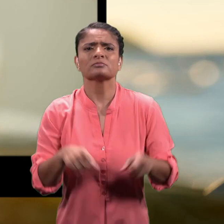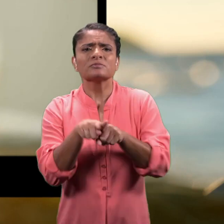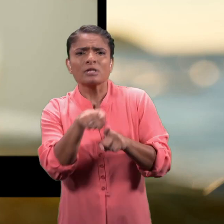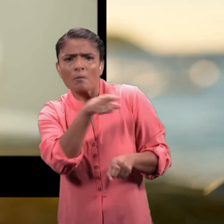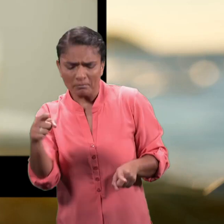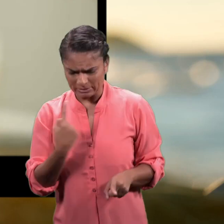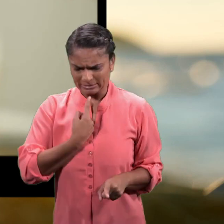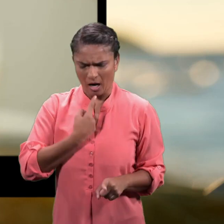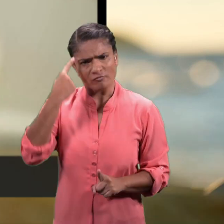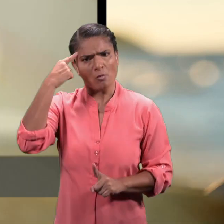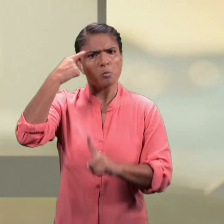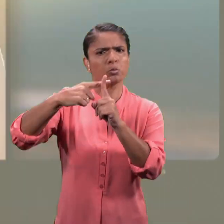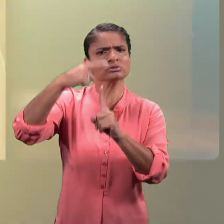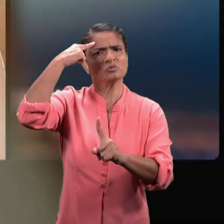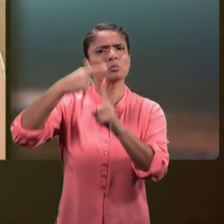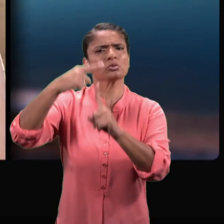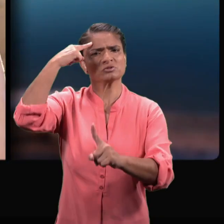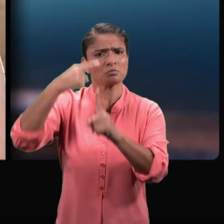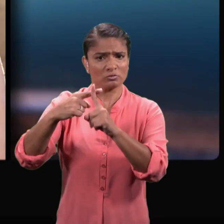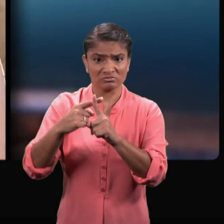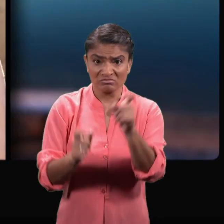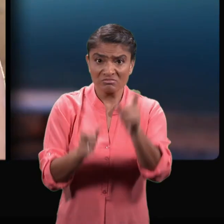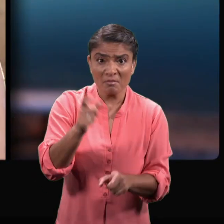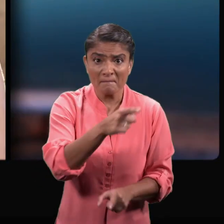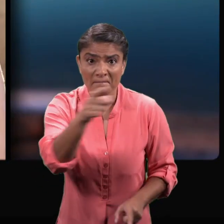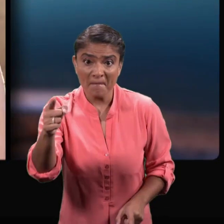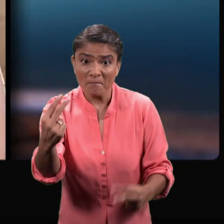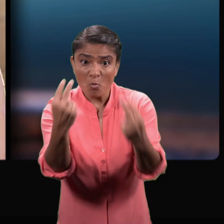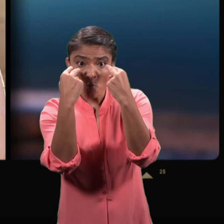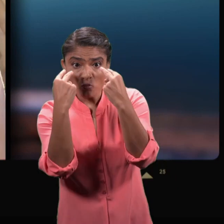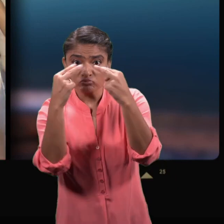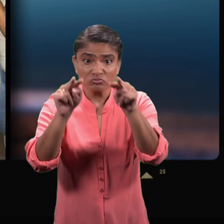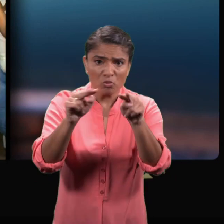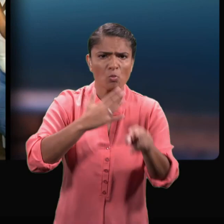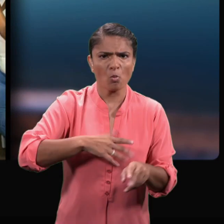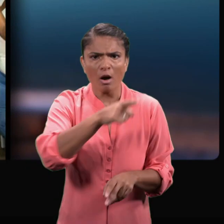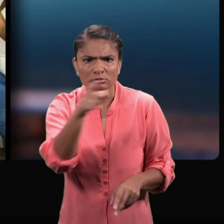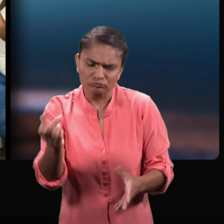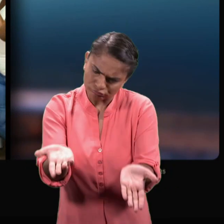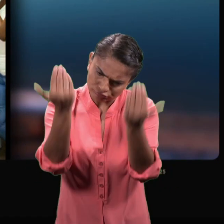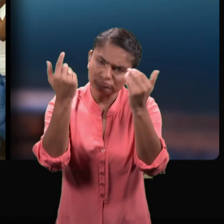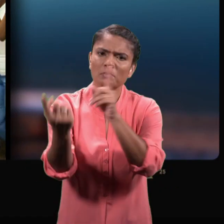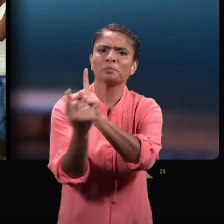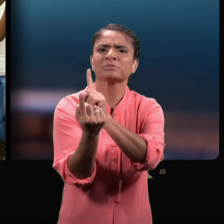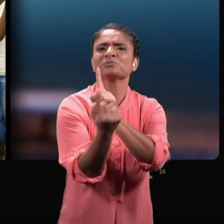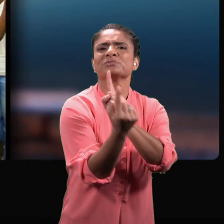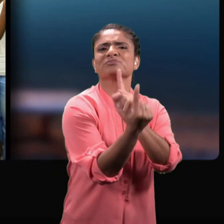positively to yourself or about yourself. So if there's somebody who is watching right now and they would